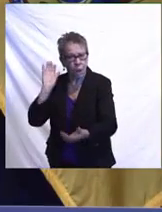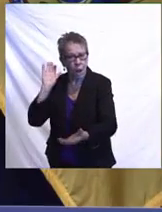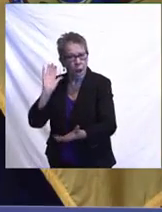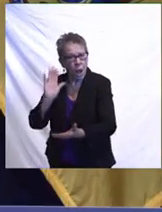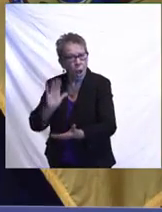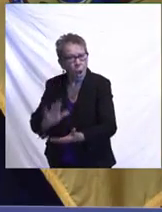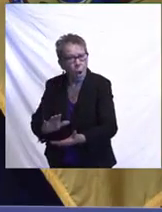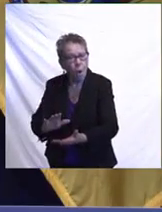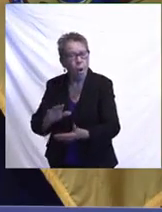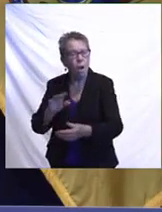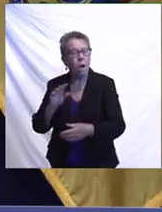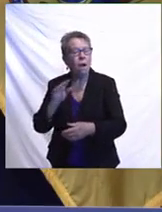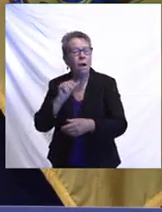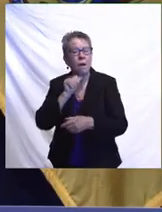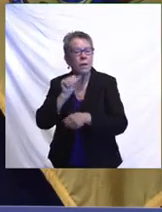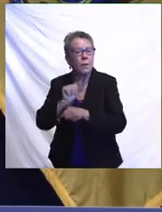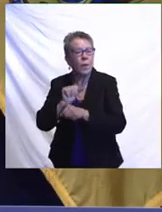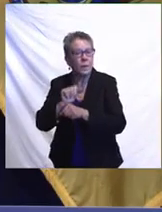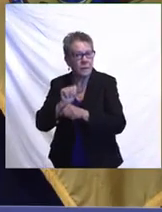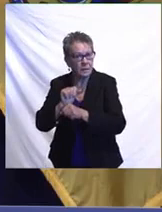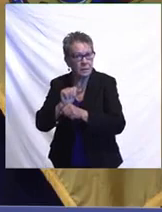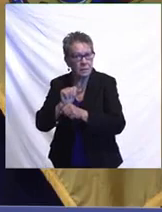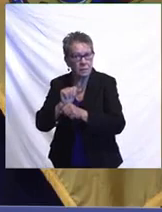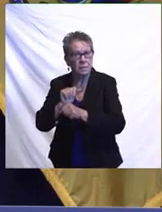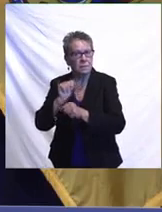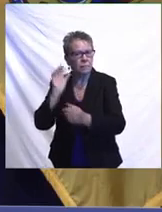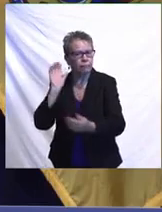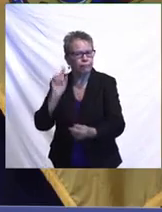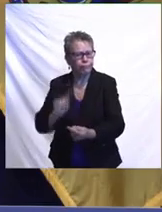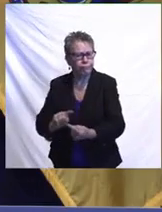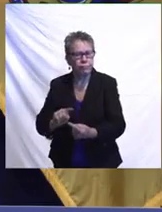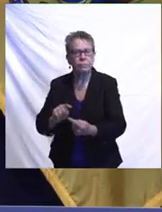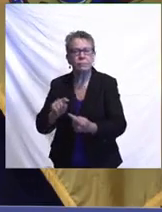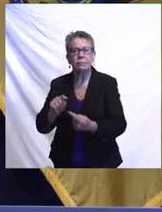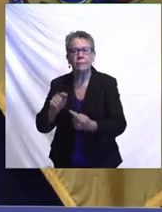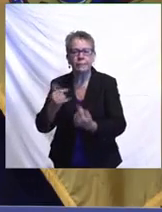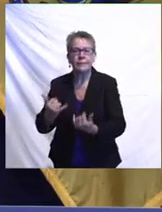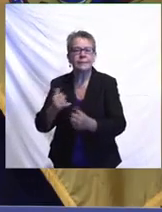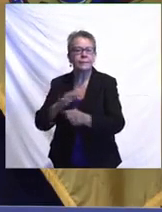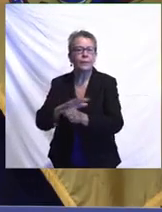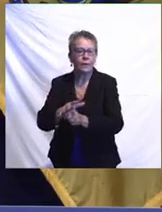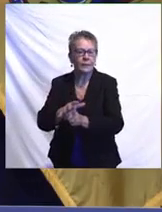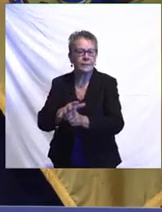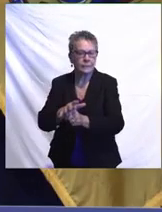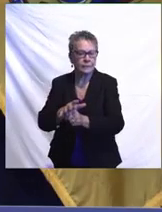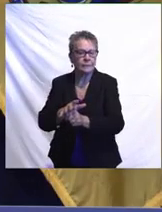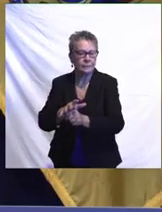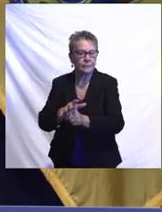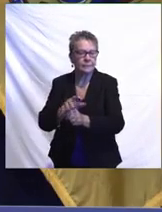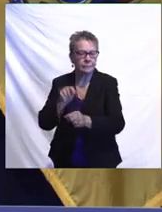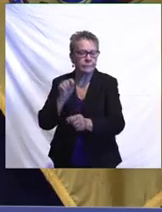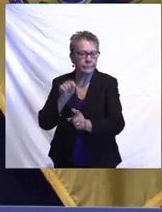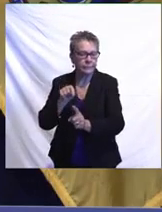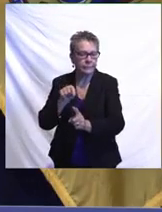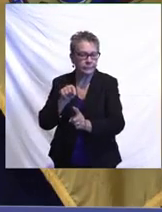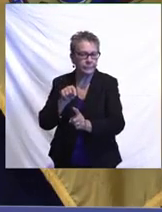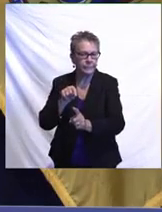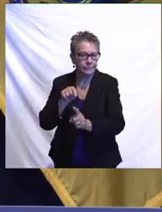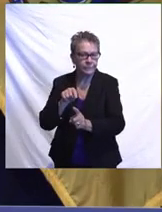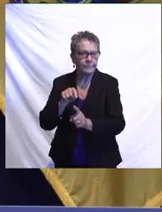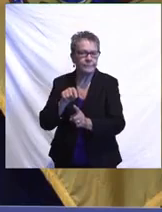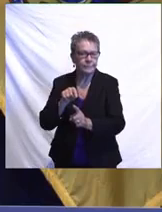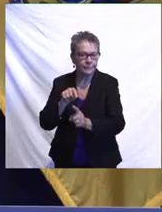crisis. I have every confidence we're going to get back to that neighborhood. I think if you look at our current unemployment